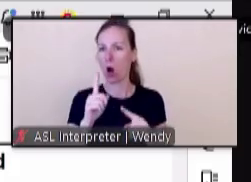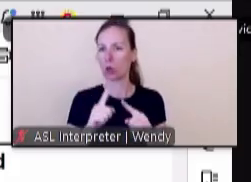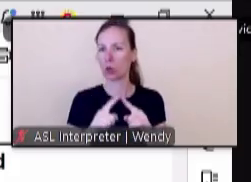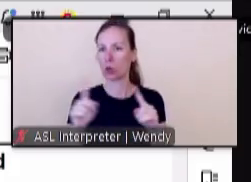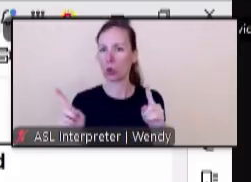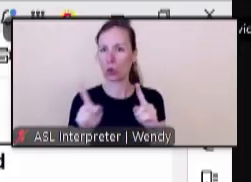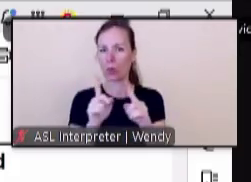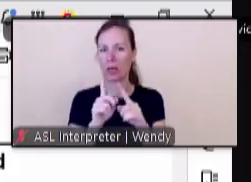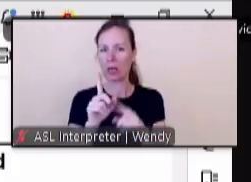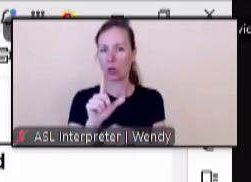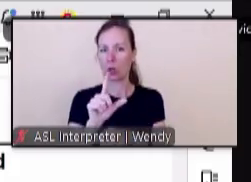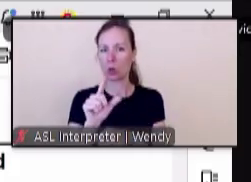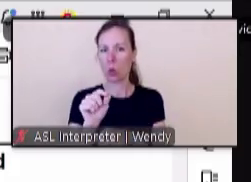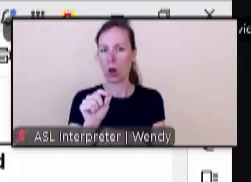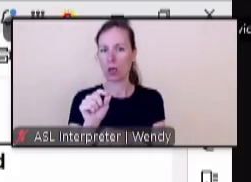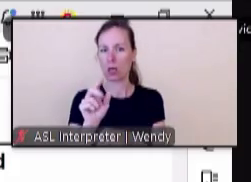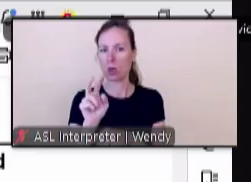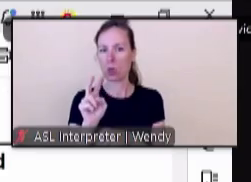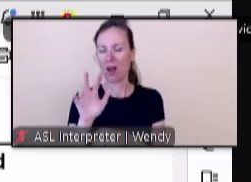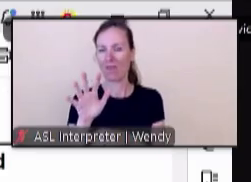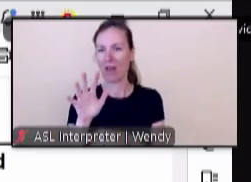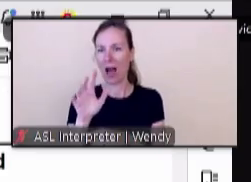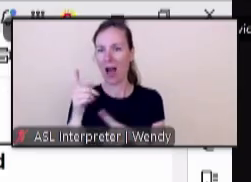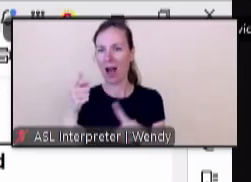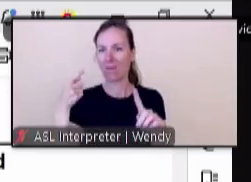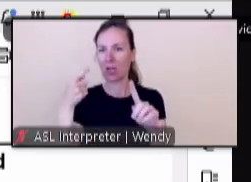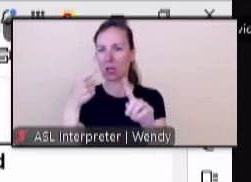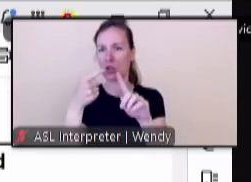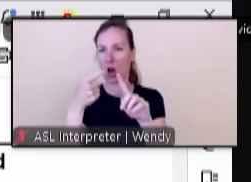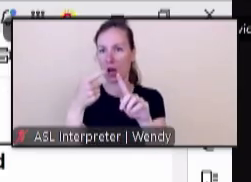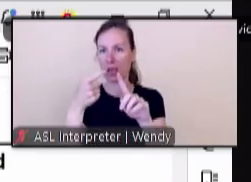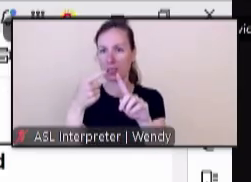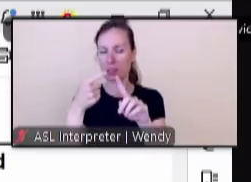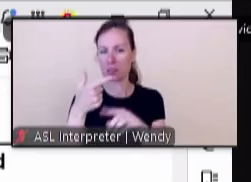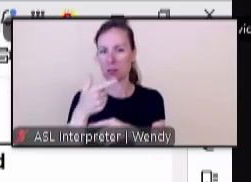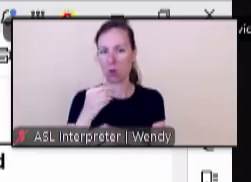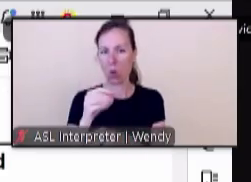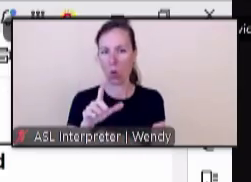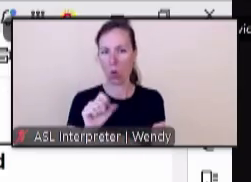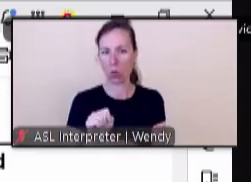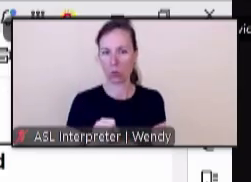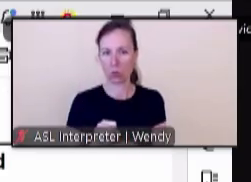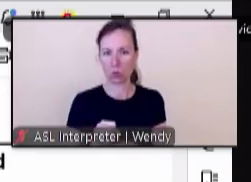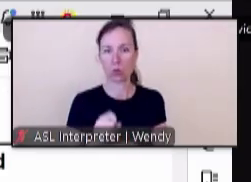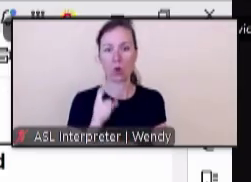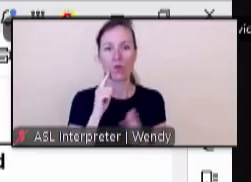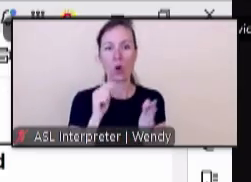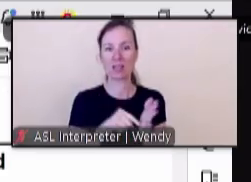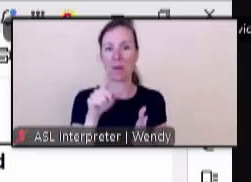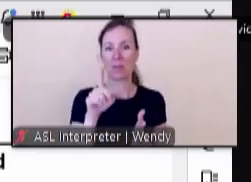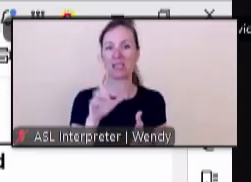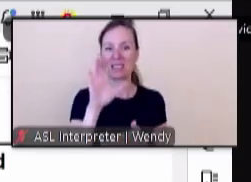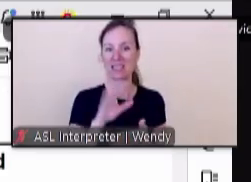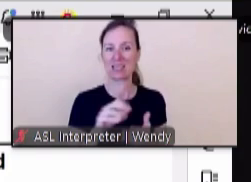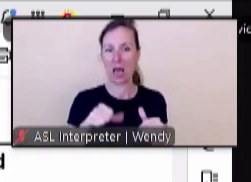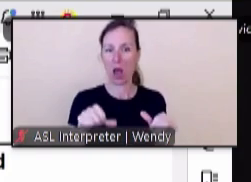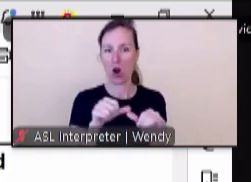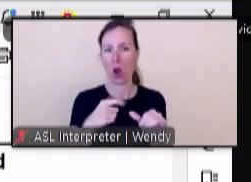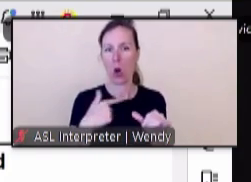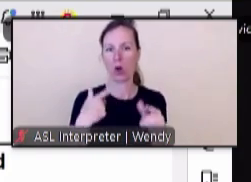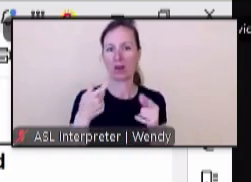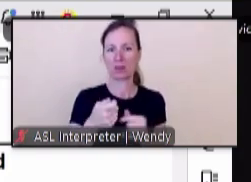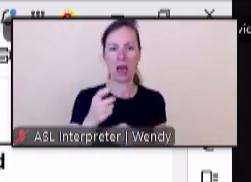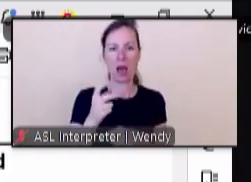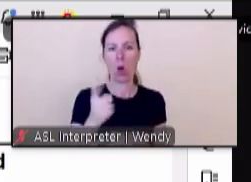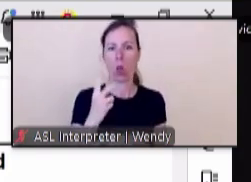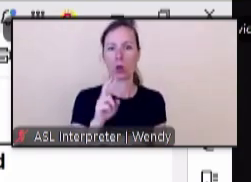this category, we've only spent 285 out of 456. Obviously, that's not representative because it's only through February 28th. So